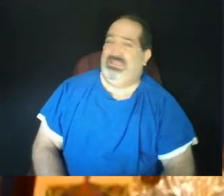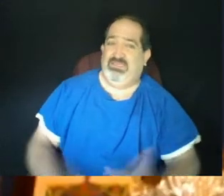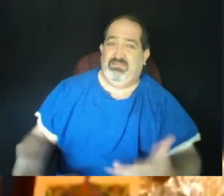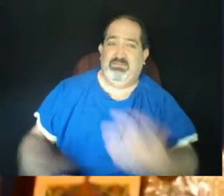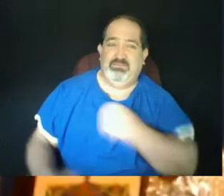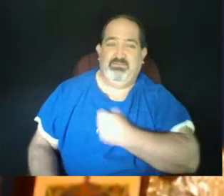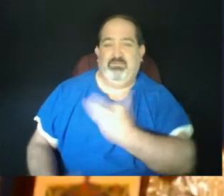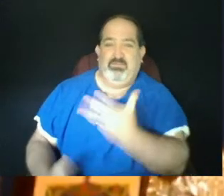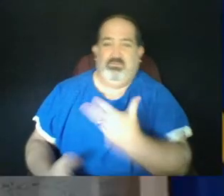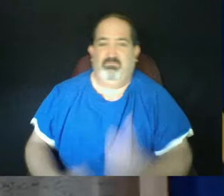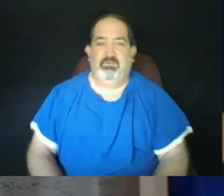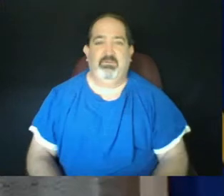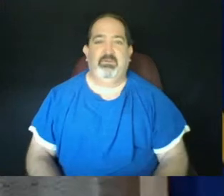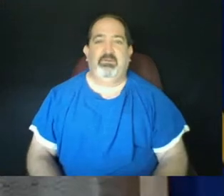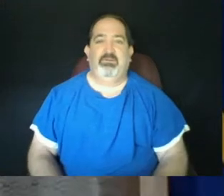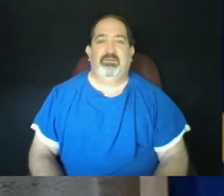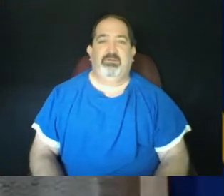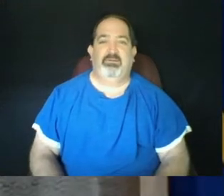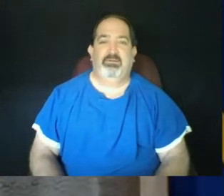line.